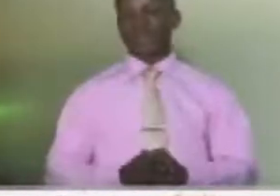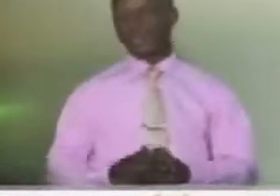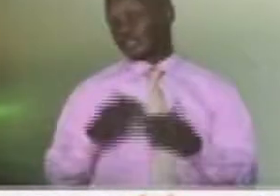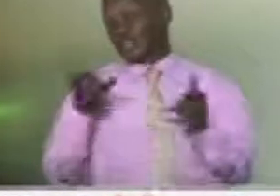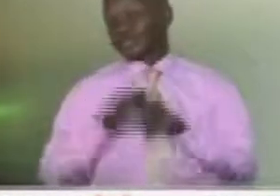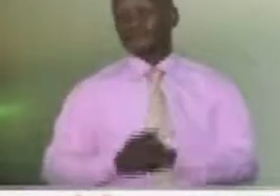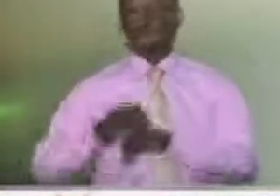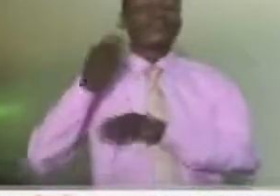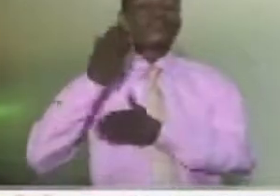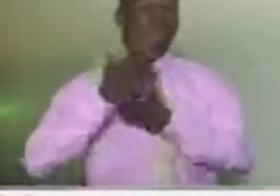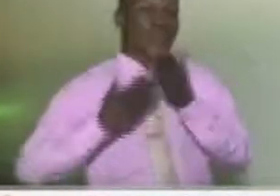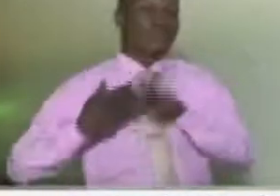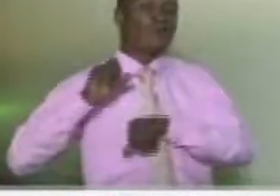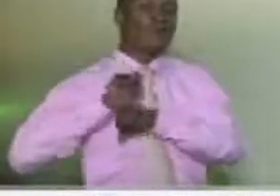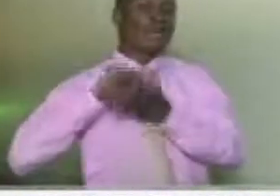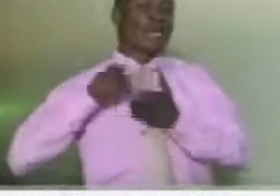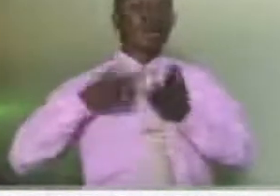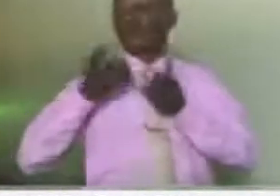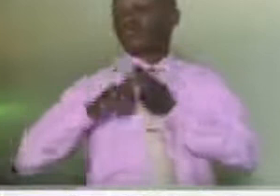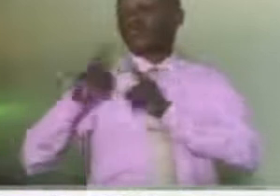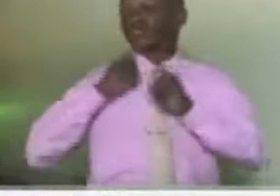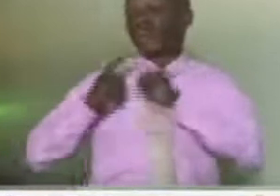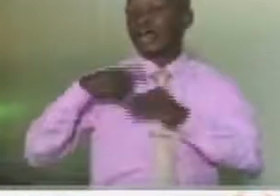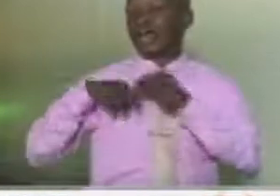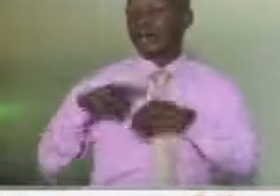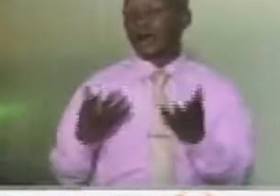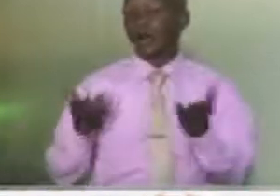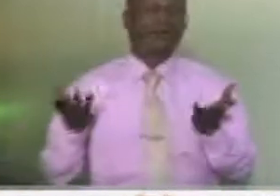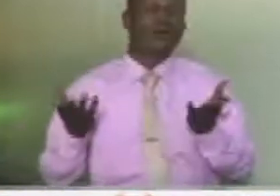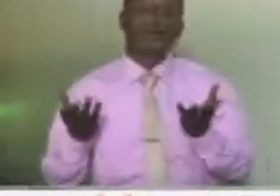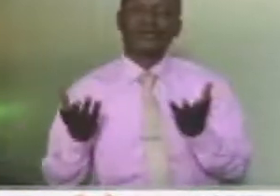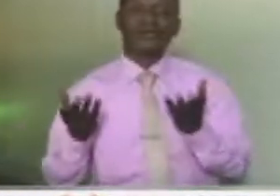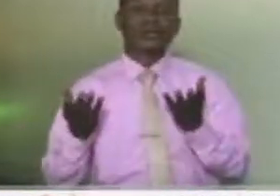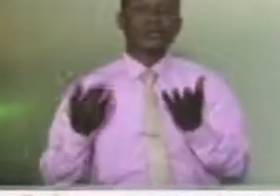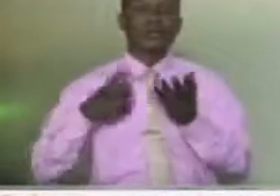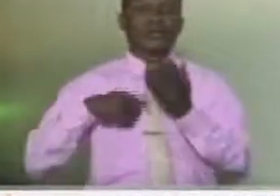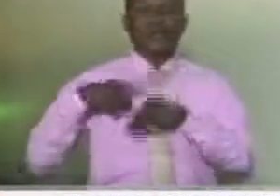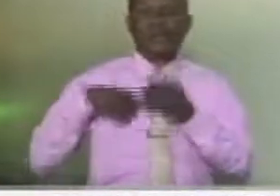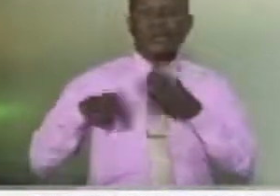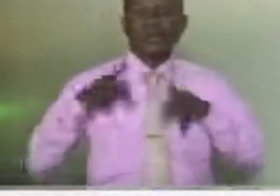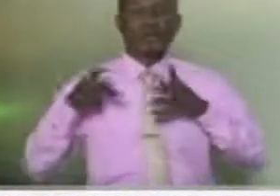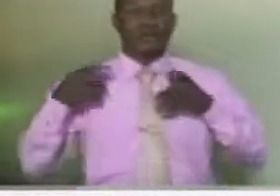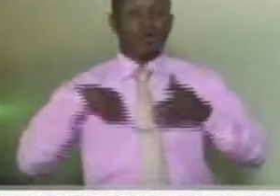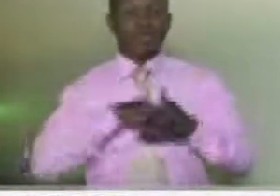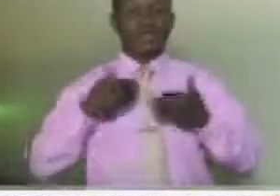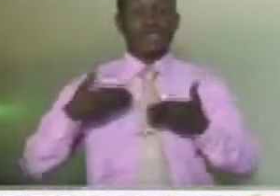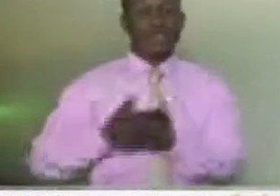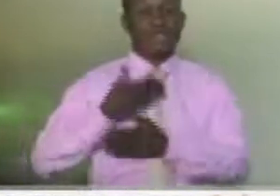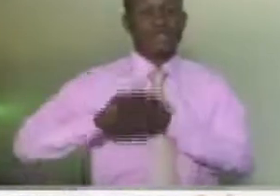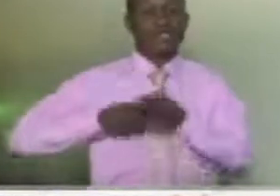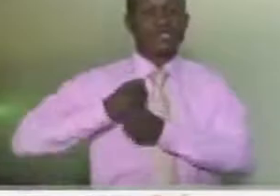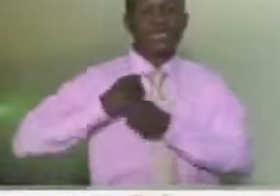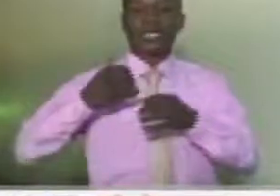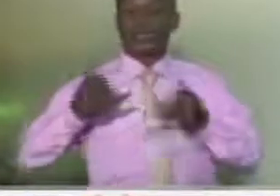of sense of what we're going to be talking about. You already are talking about it since last year. We're in a new year now, but there's a